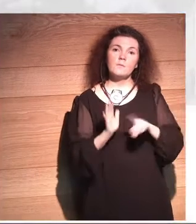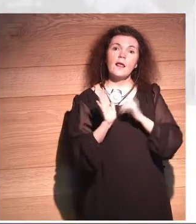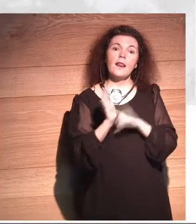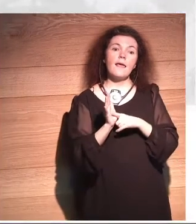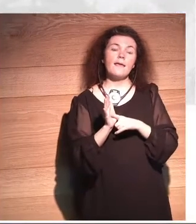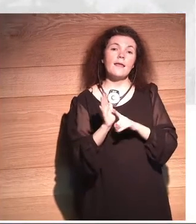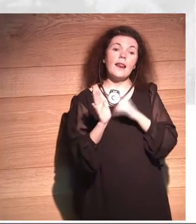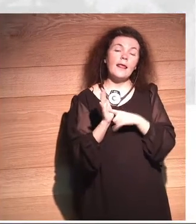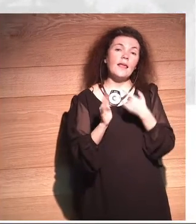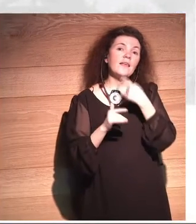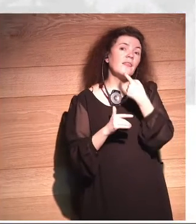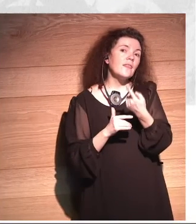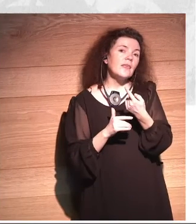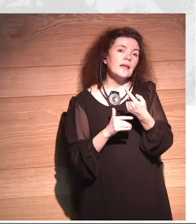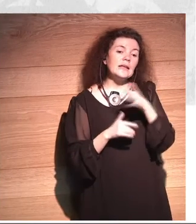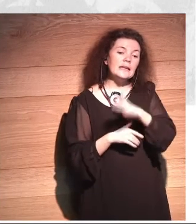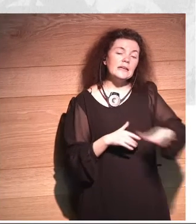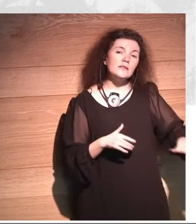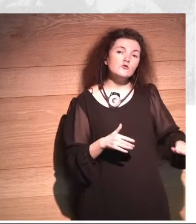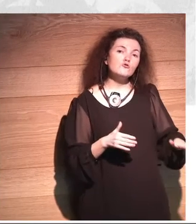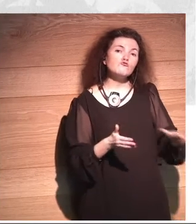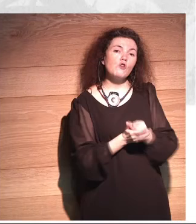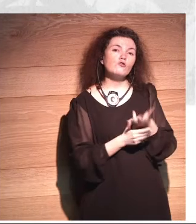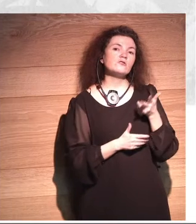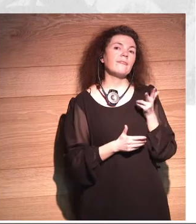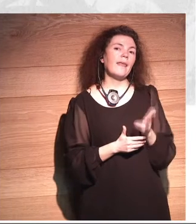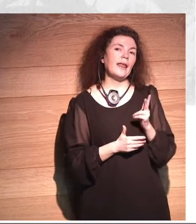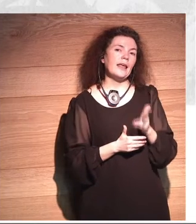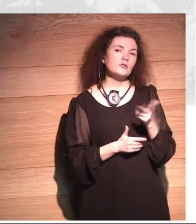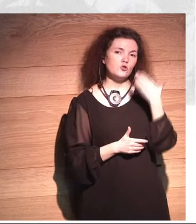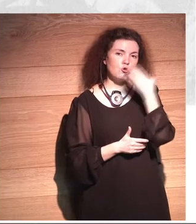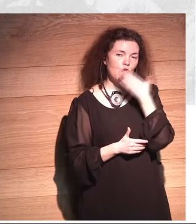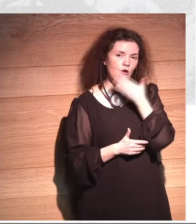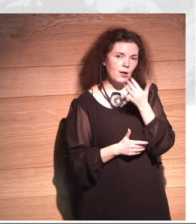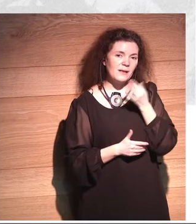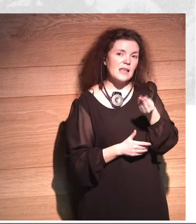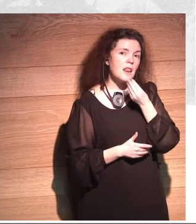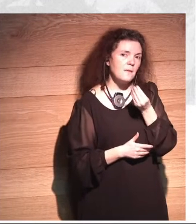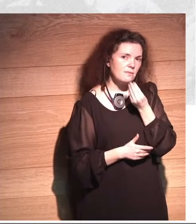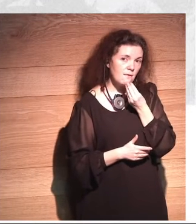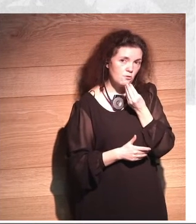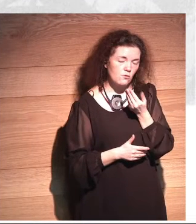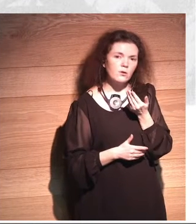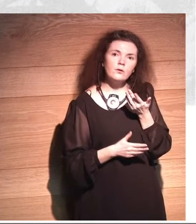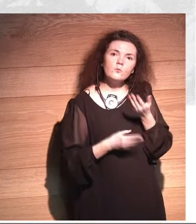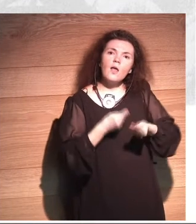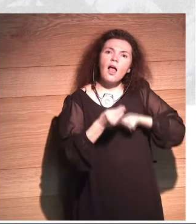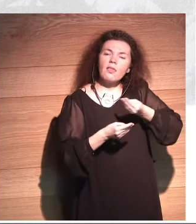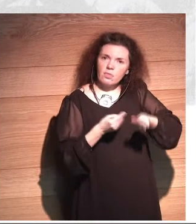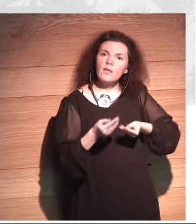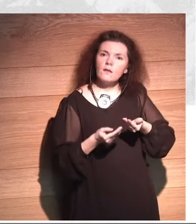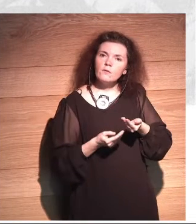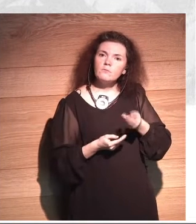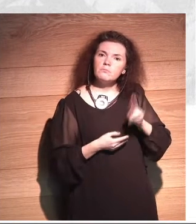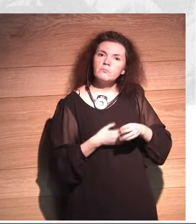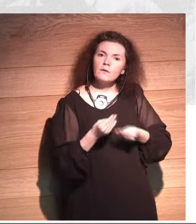lunch. And then you know what they did? They asked children. They have cameras, they have phones, and they said, take a picture of your lunch